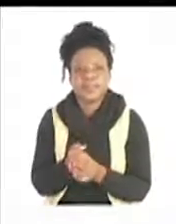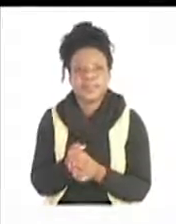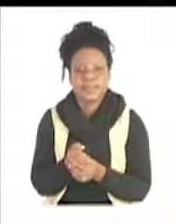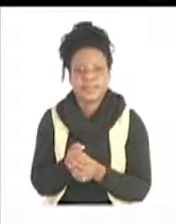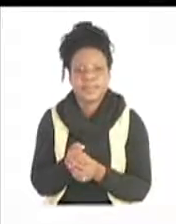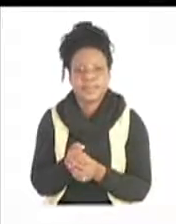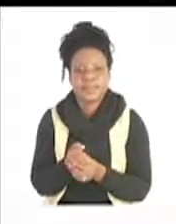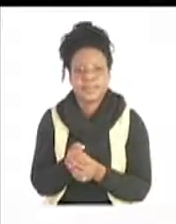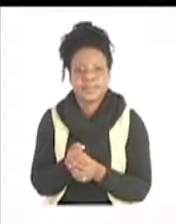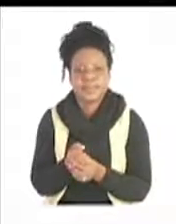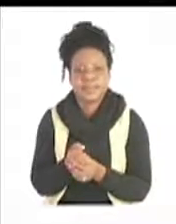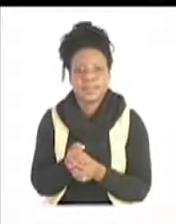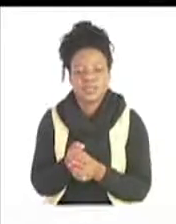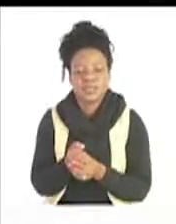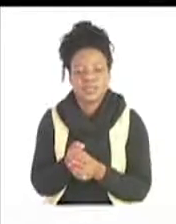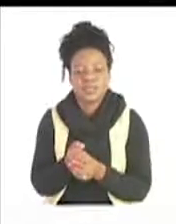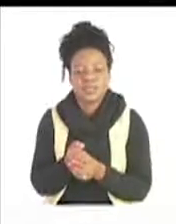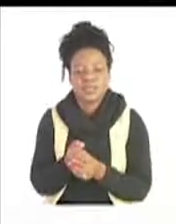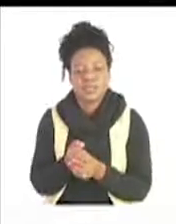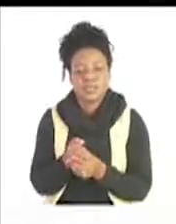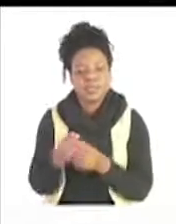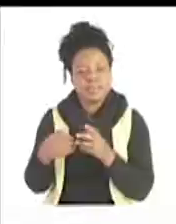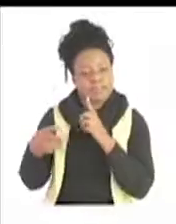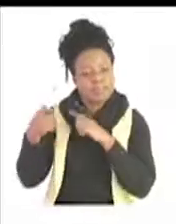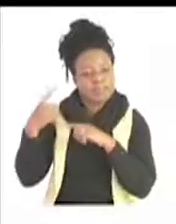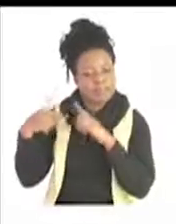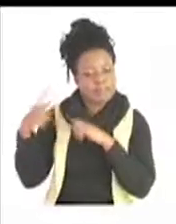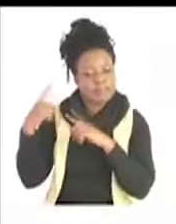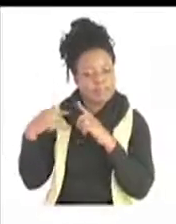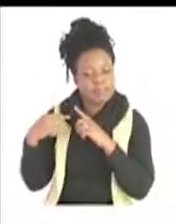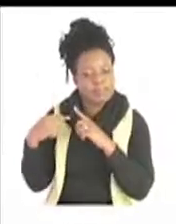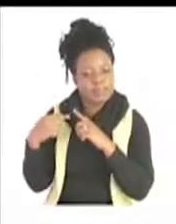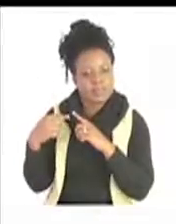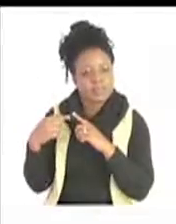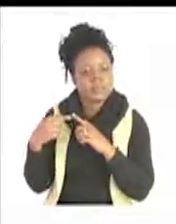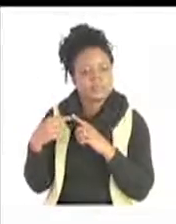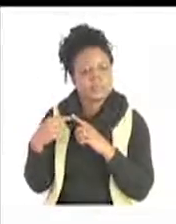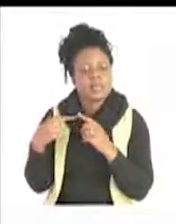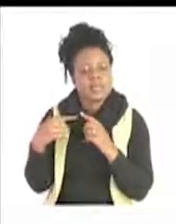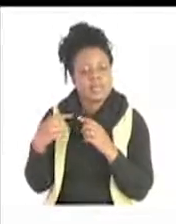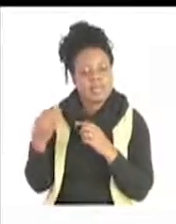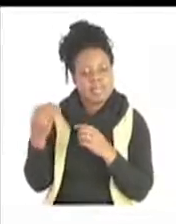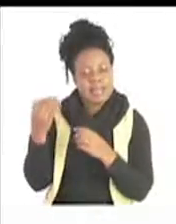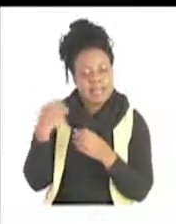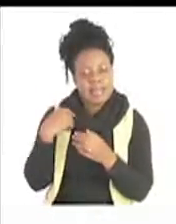before we start with today's lesson, we are quickly going to do a quick recap